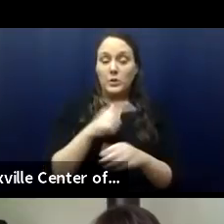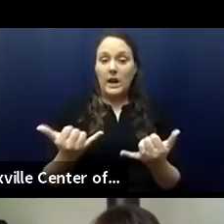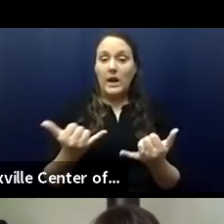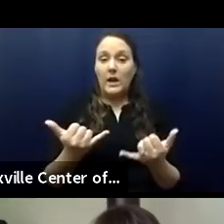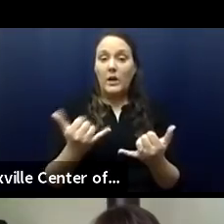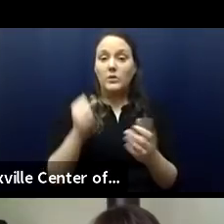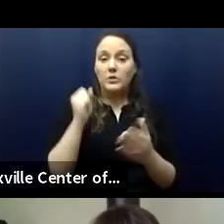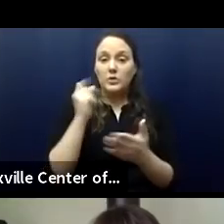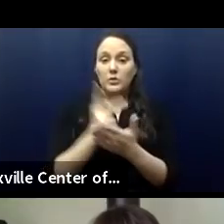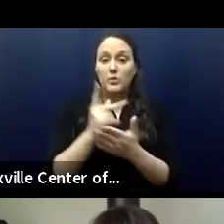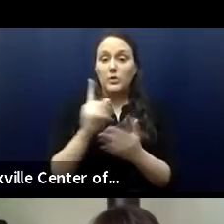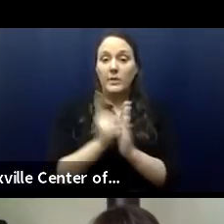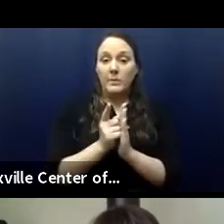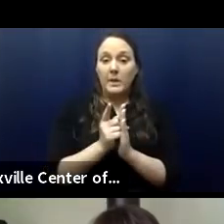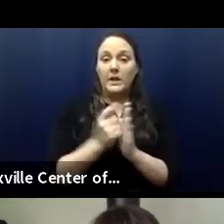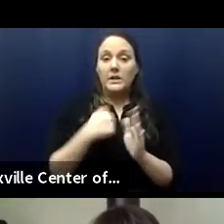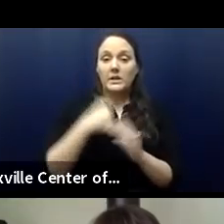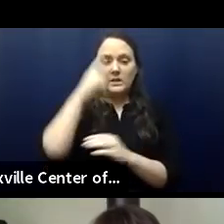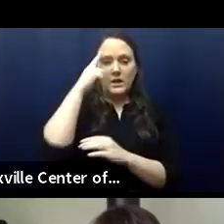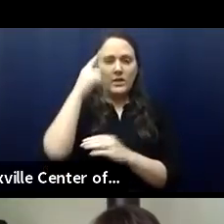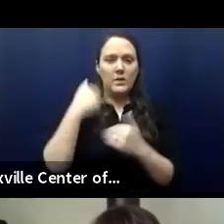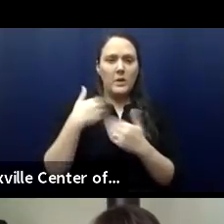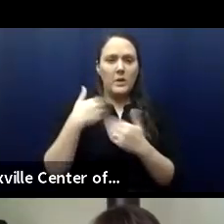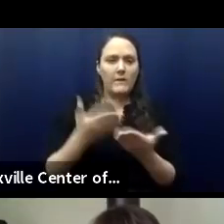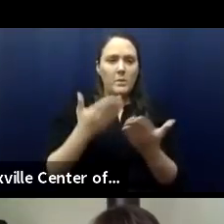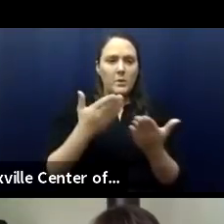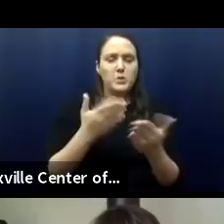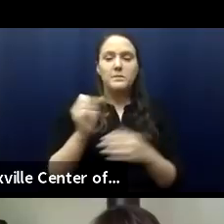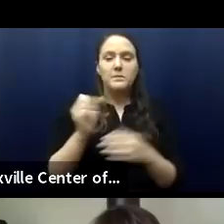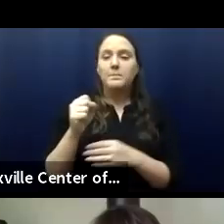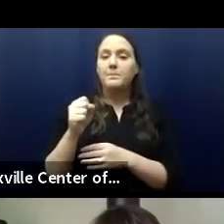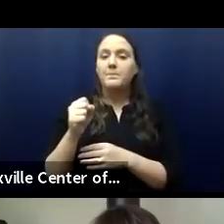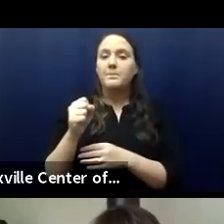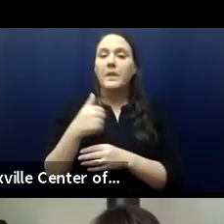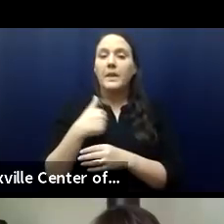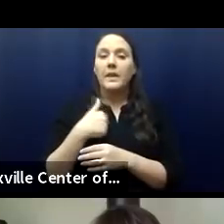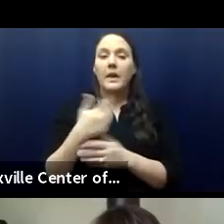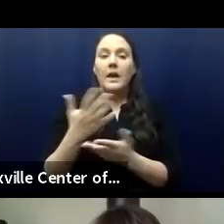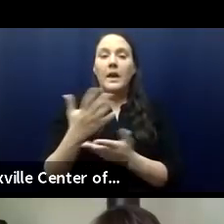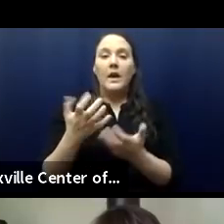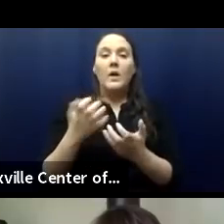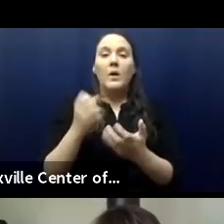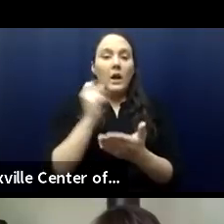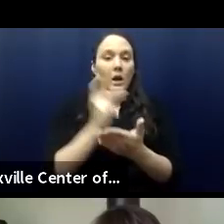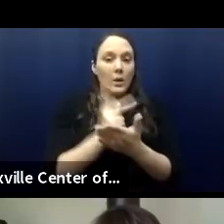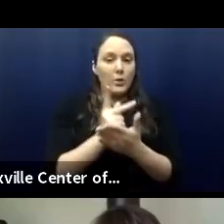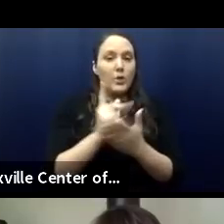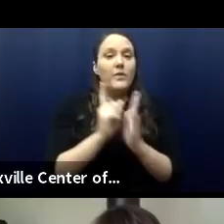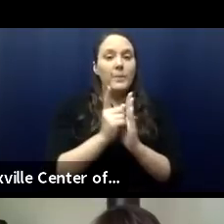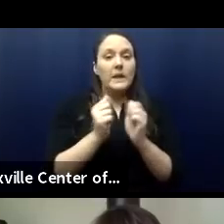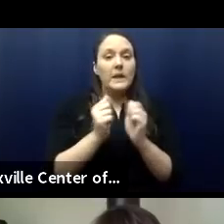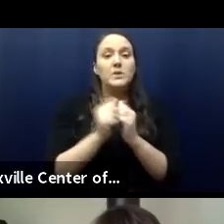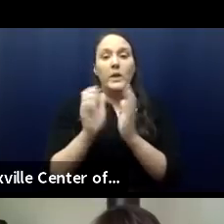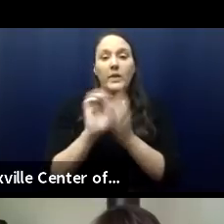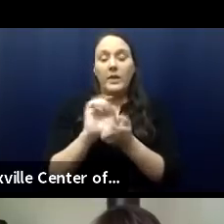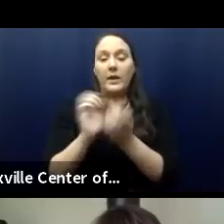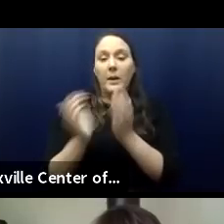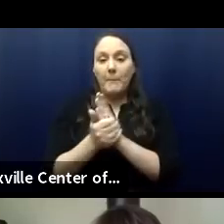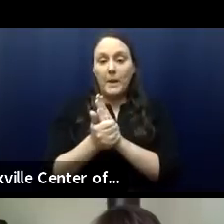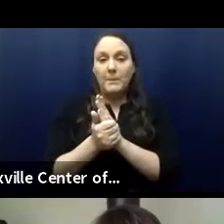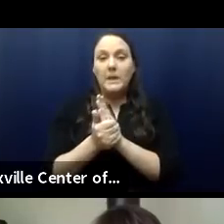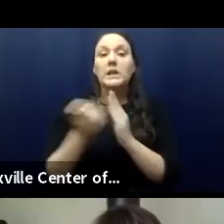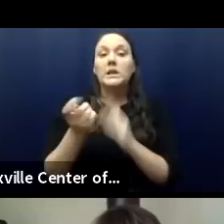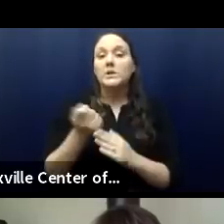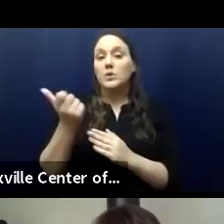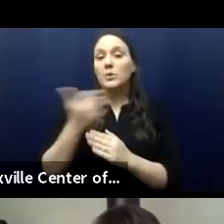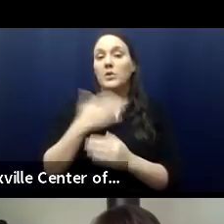minutes. I think we have a motion for us. Yeah, I want to approve the minutes with an amendment to remove my proposed